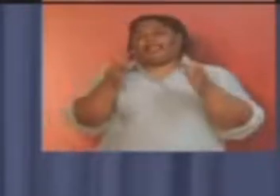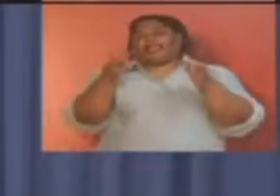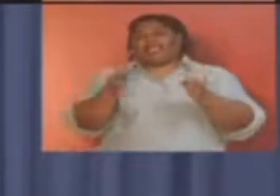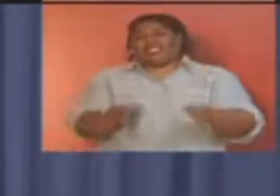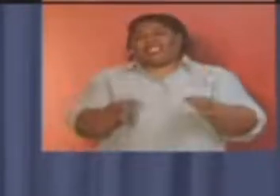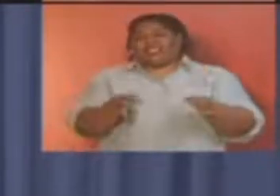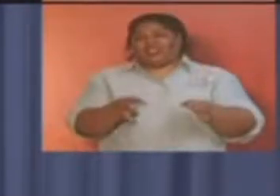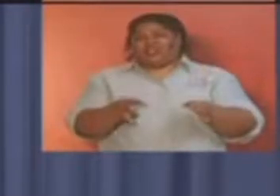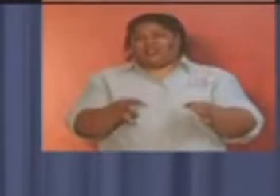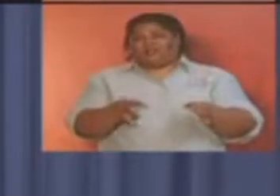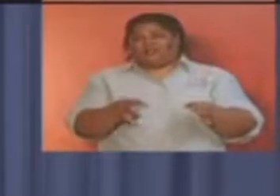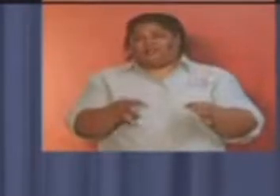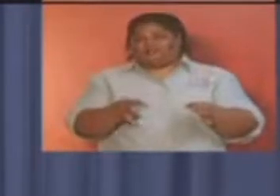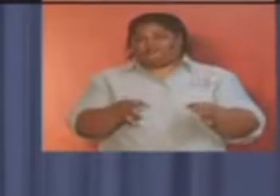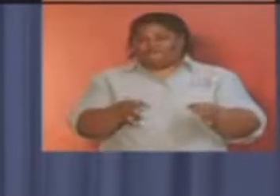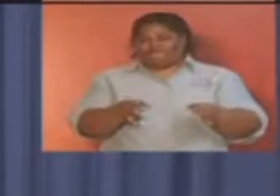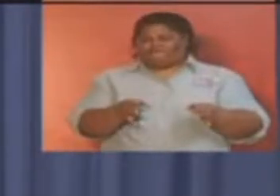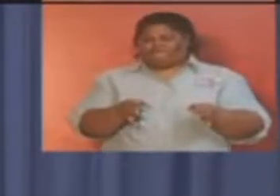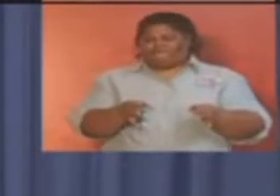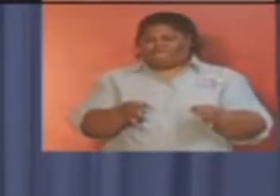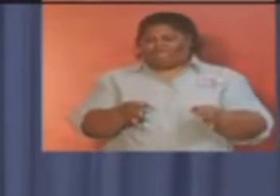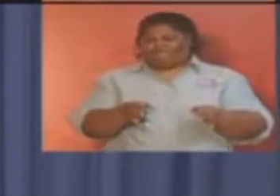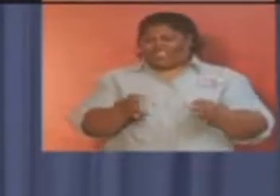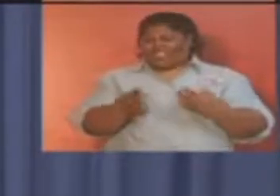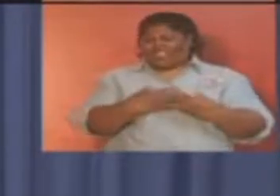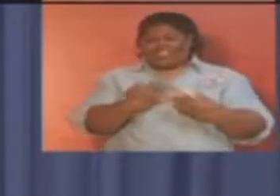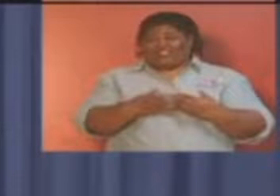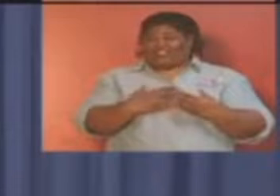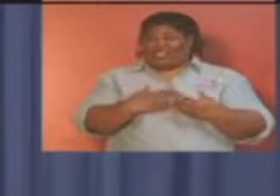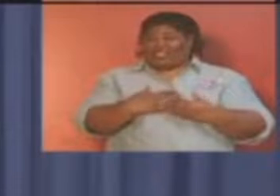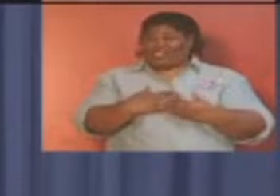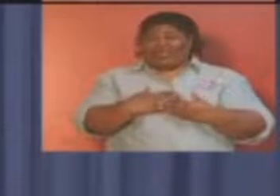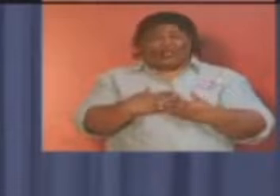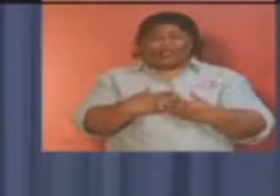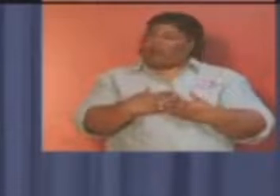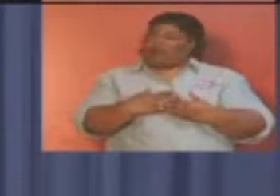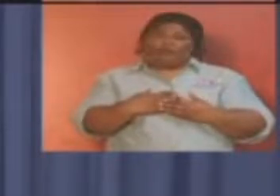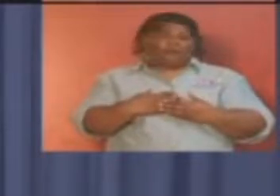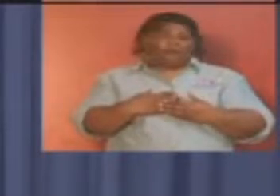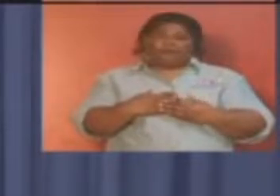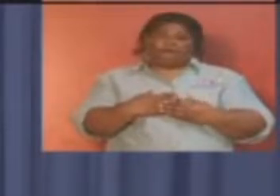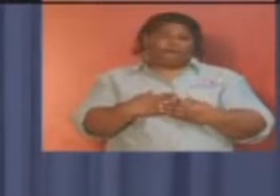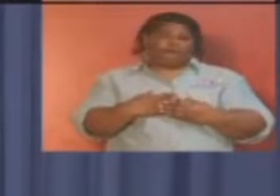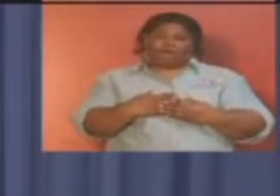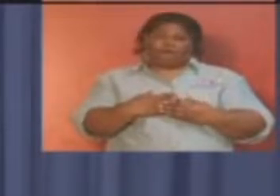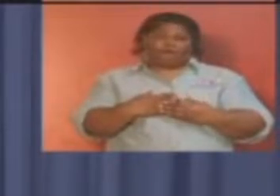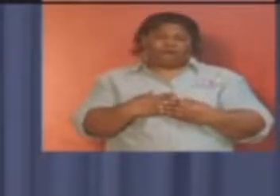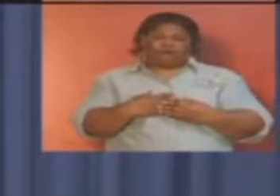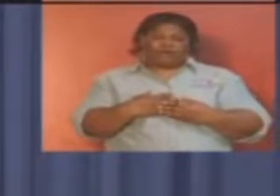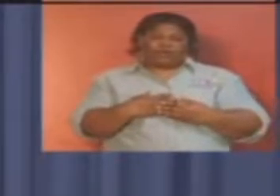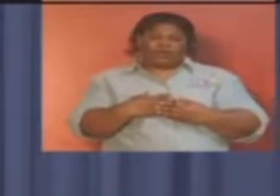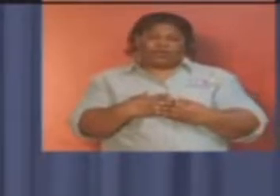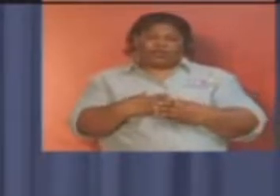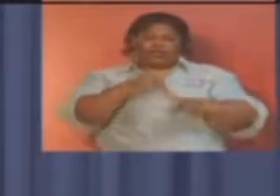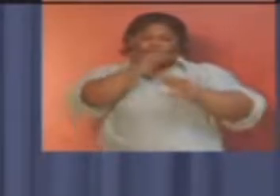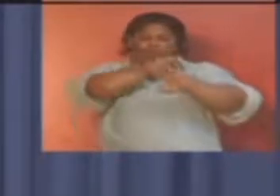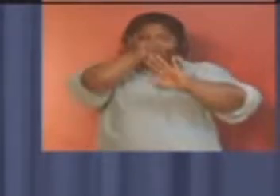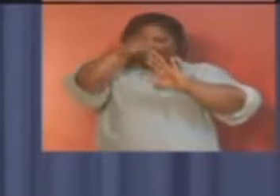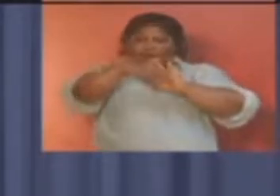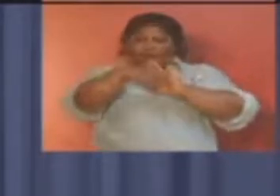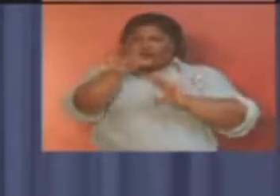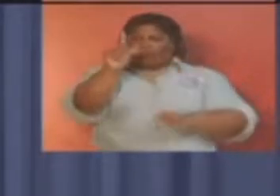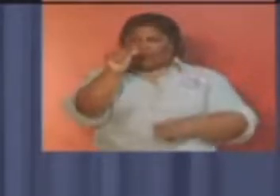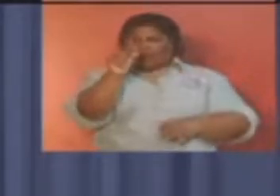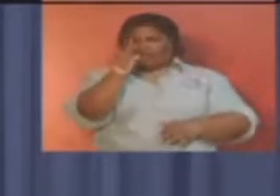is a decision that we didn't take lightly. The health sector is going to go back to how we were in April